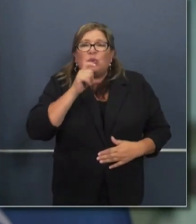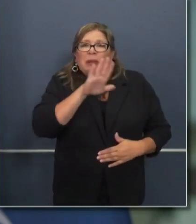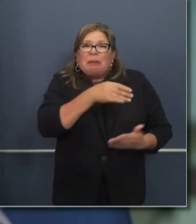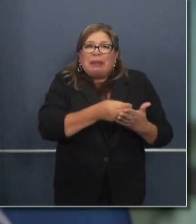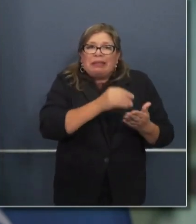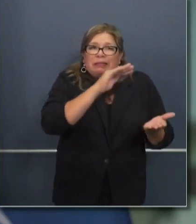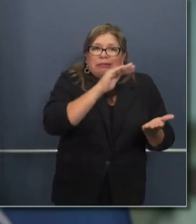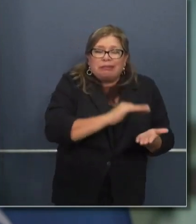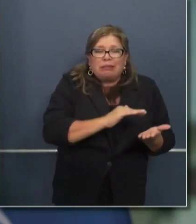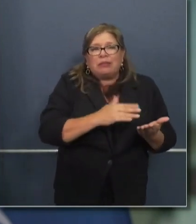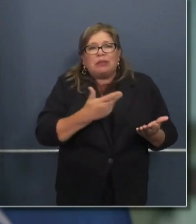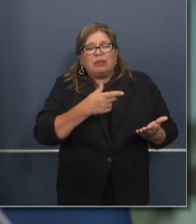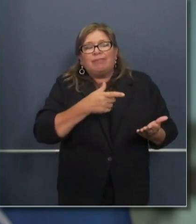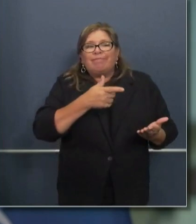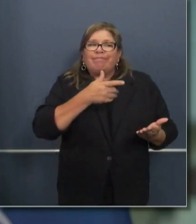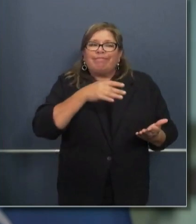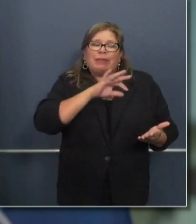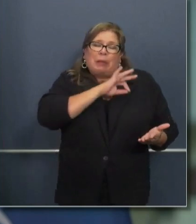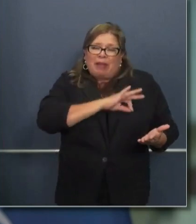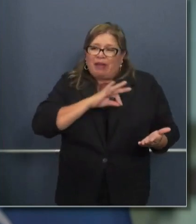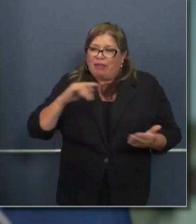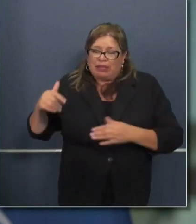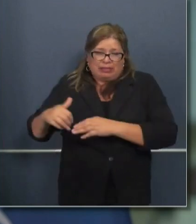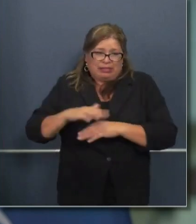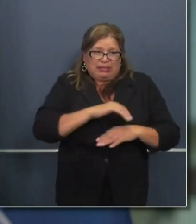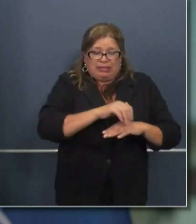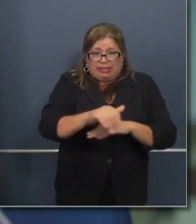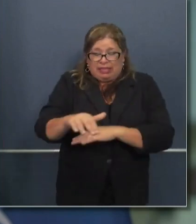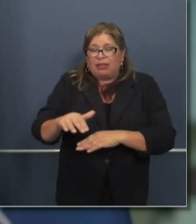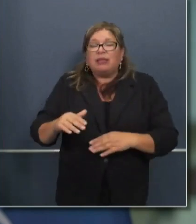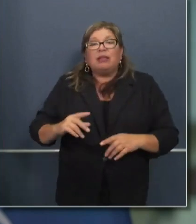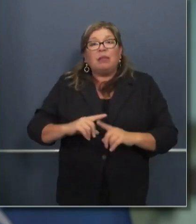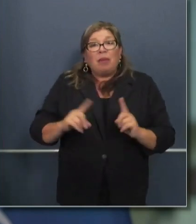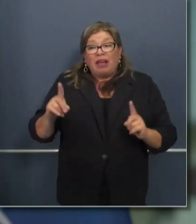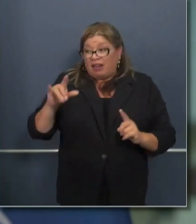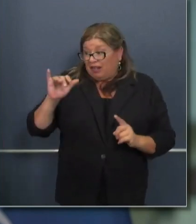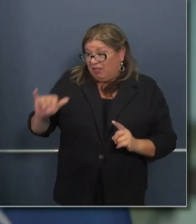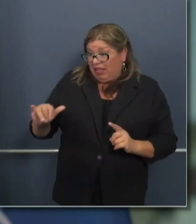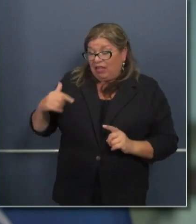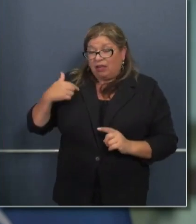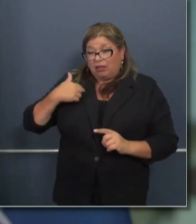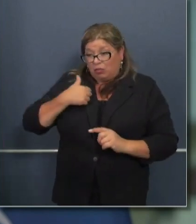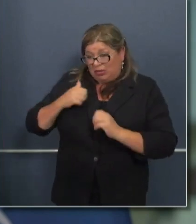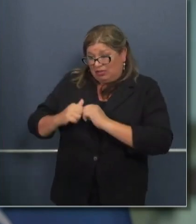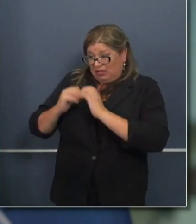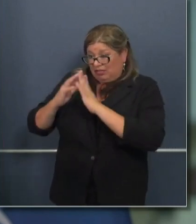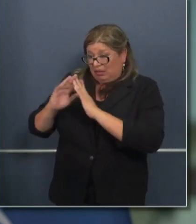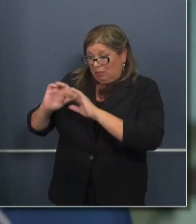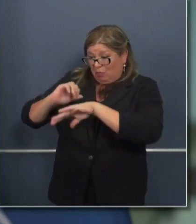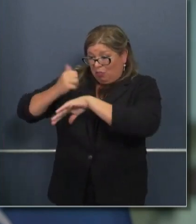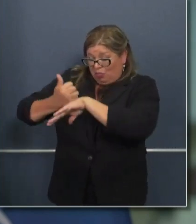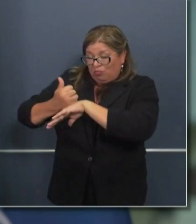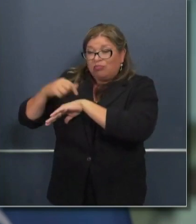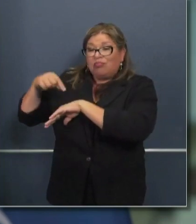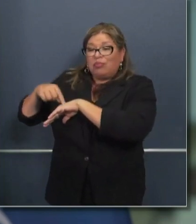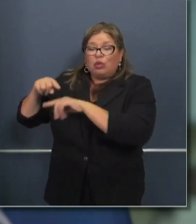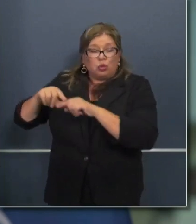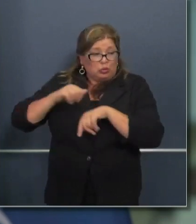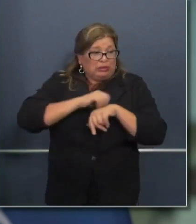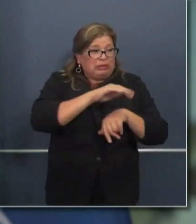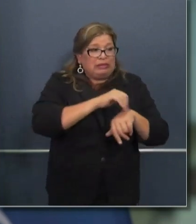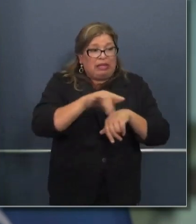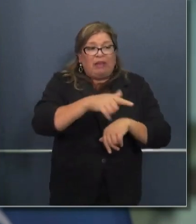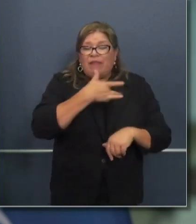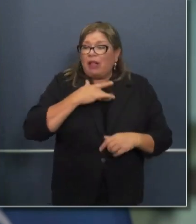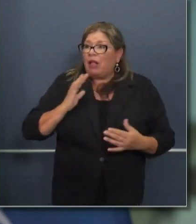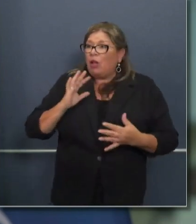programs that get the benefit. But the fact that we're doing it is just testament to individuals that are discovering something